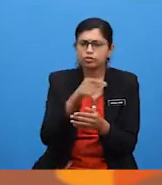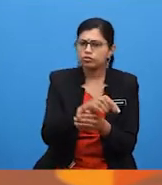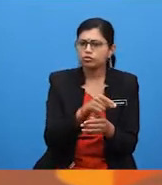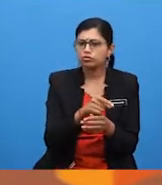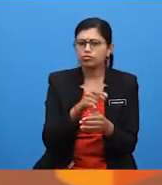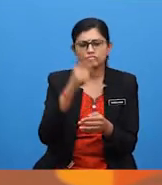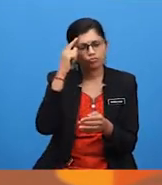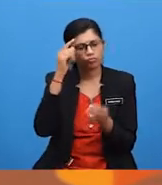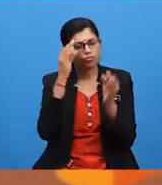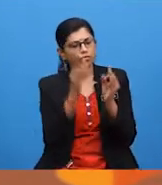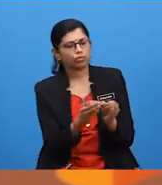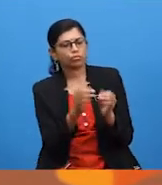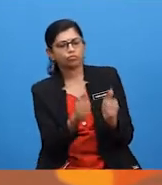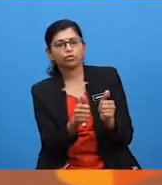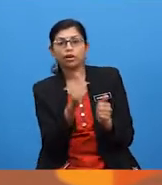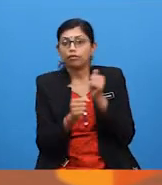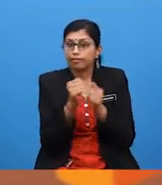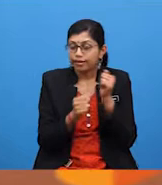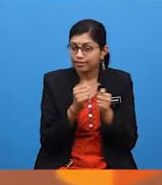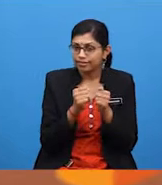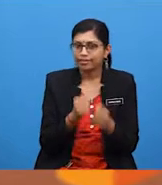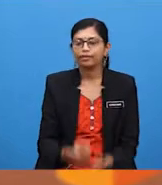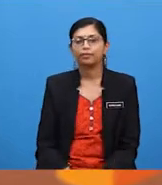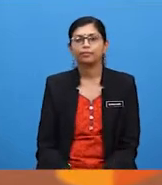finally decided to take up running.